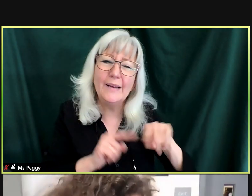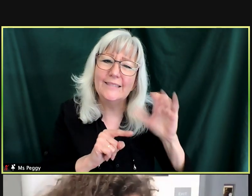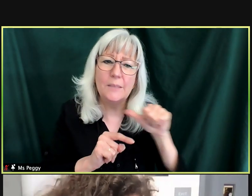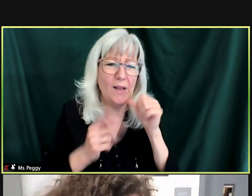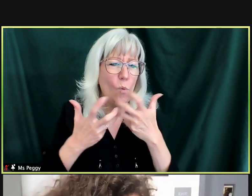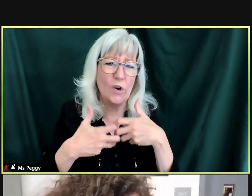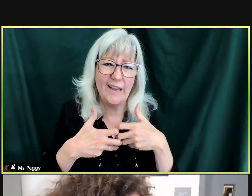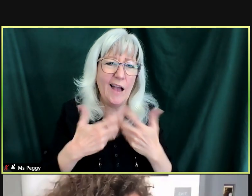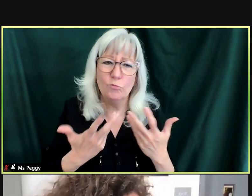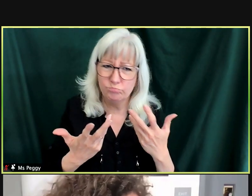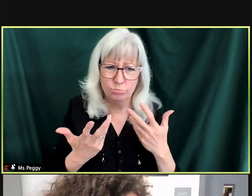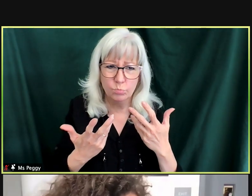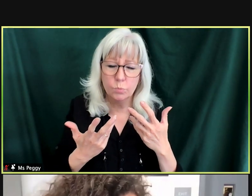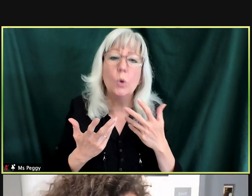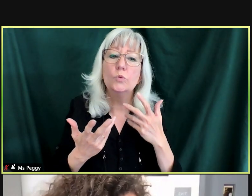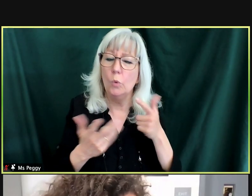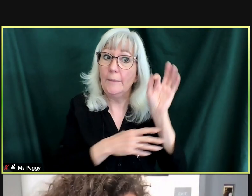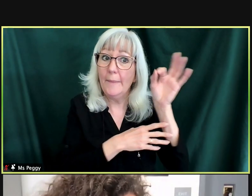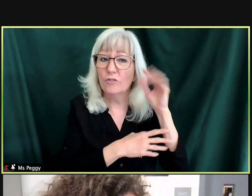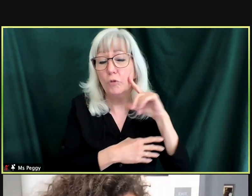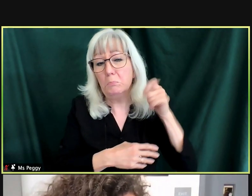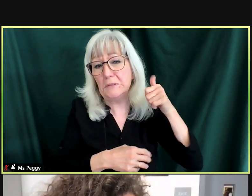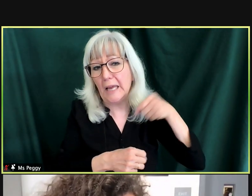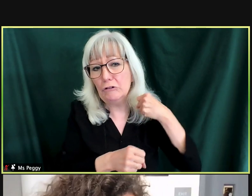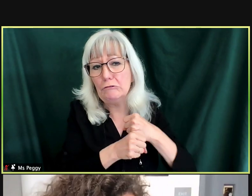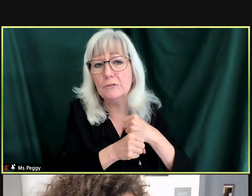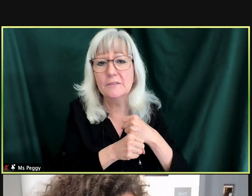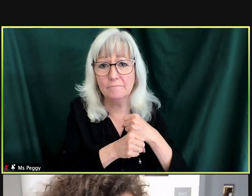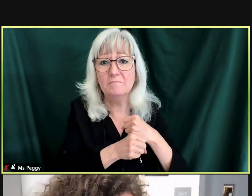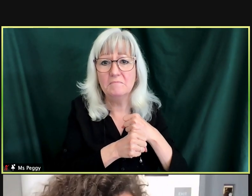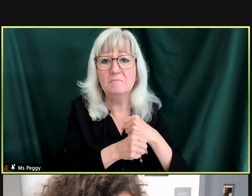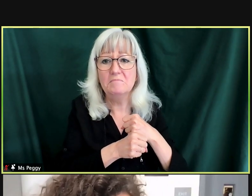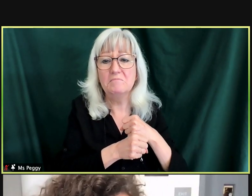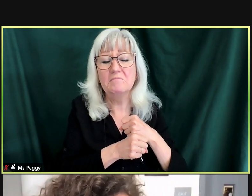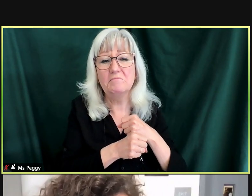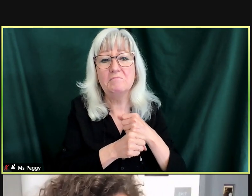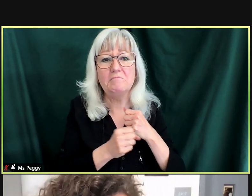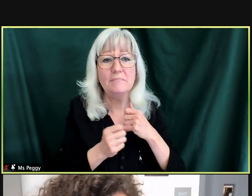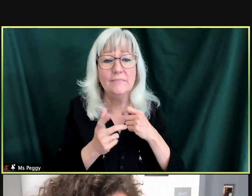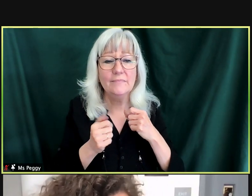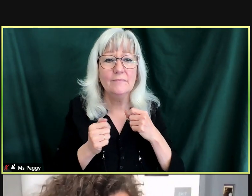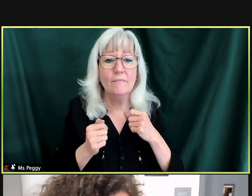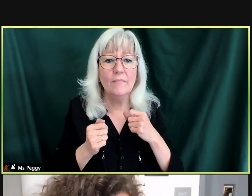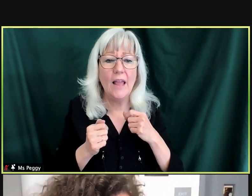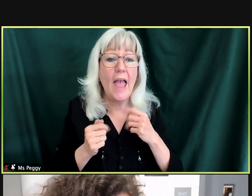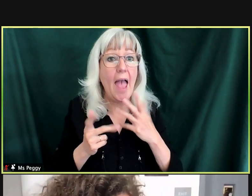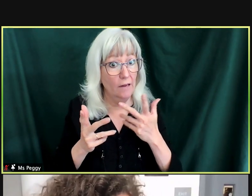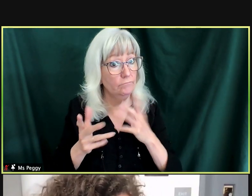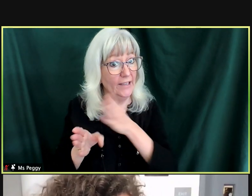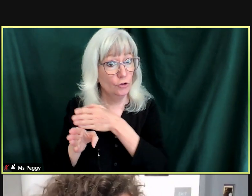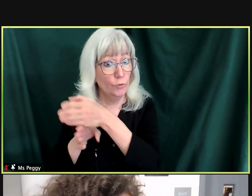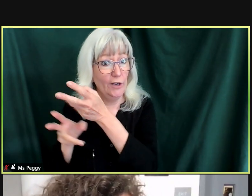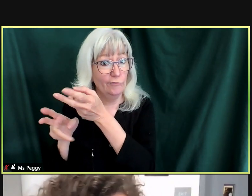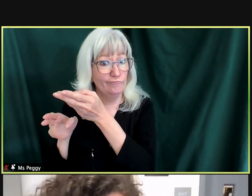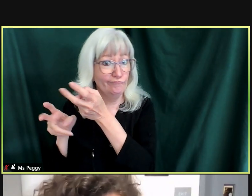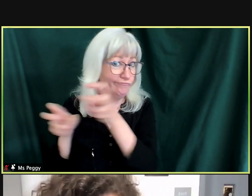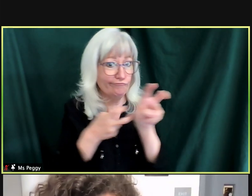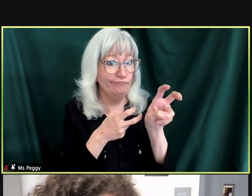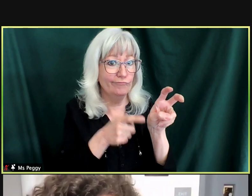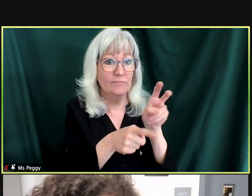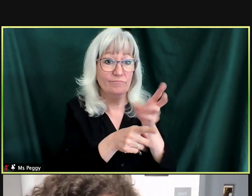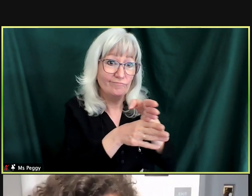him. So he was a pastor for like 10 years, and he had a career change, and he started